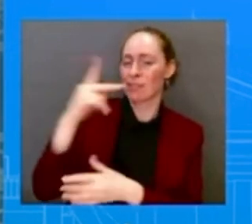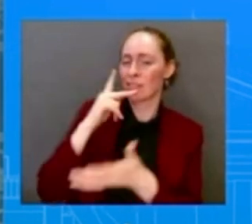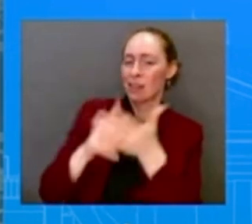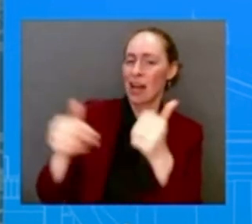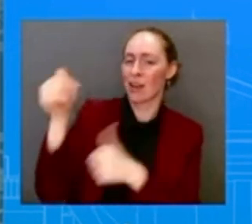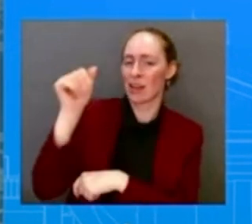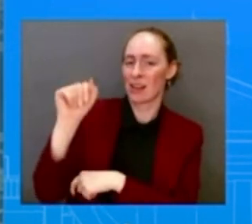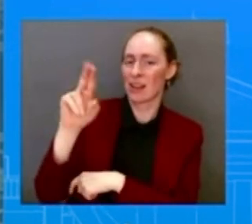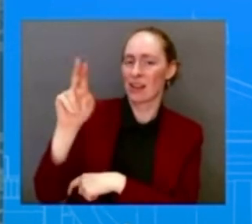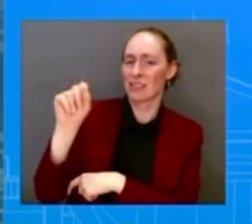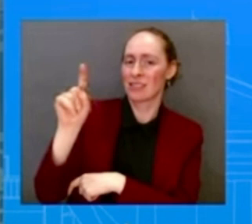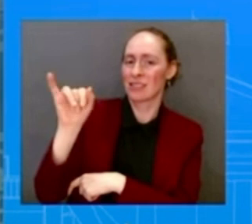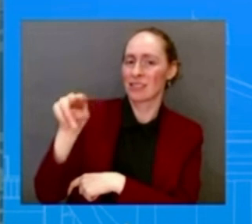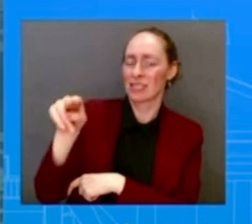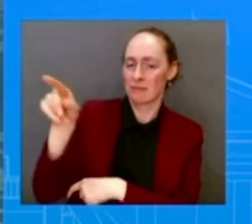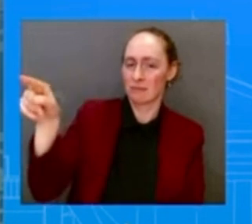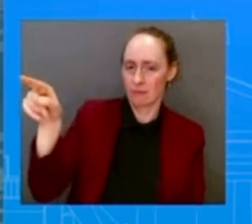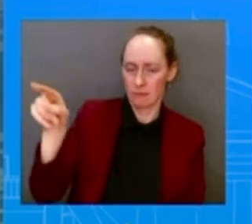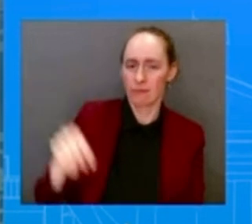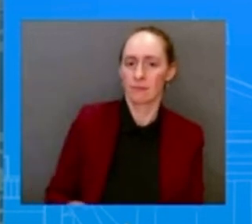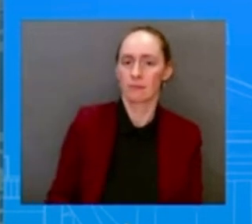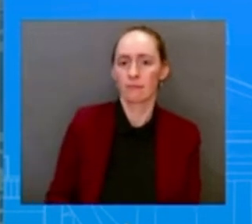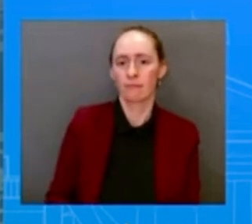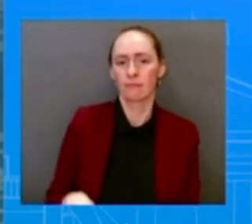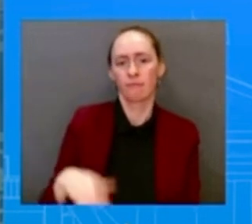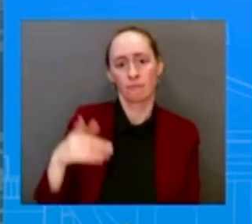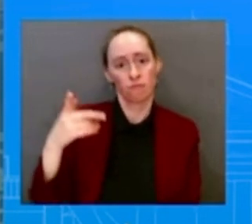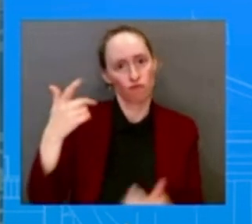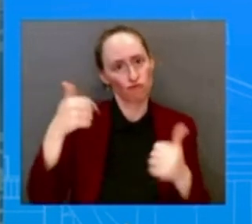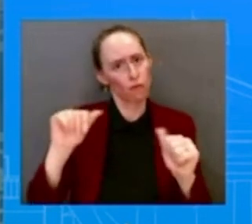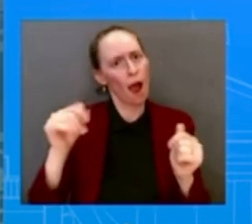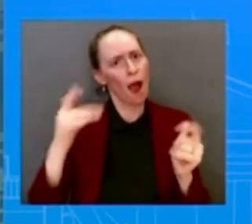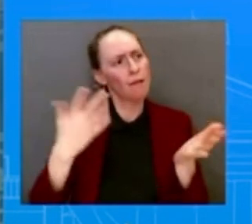and was rebuffed. And that's unfortunate, particularly when